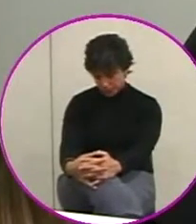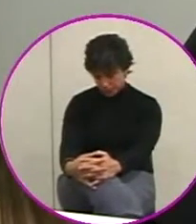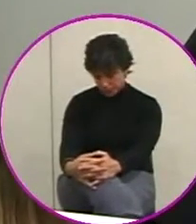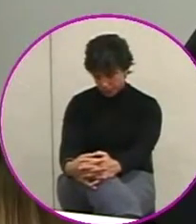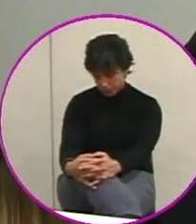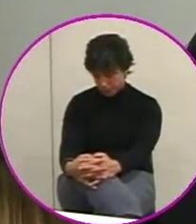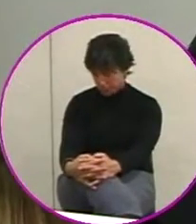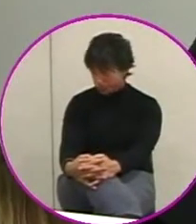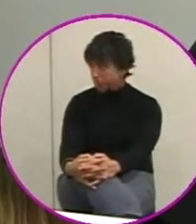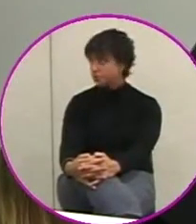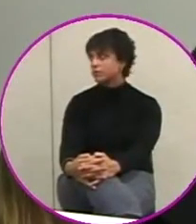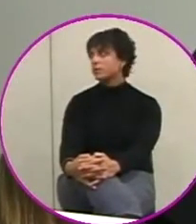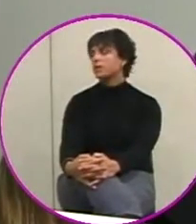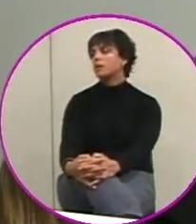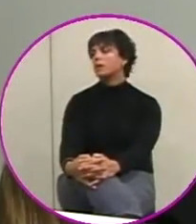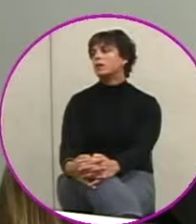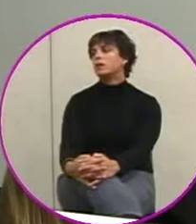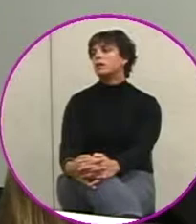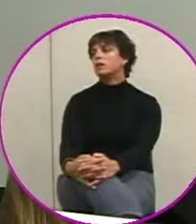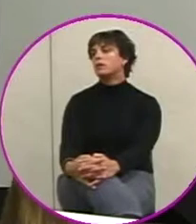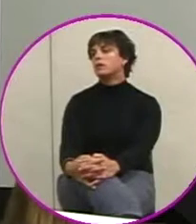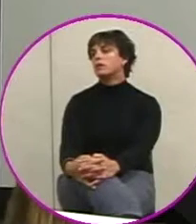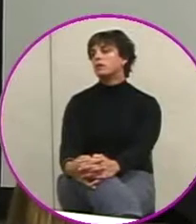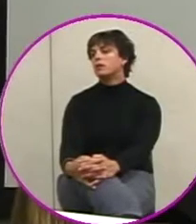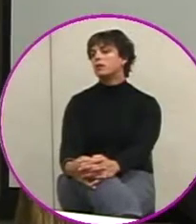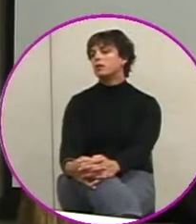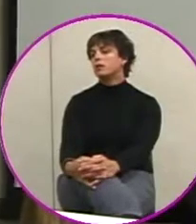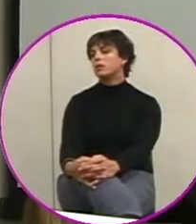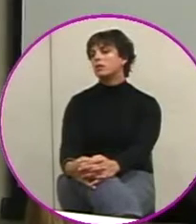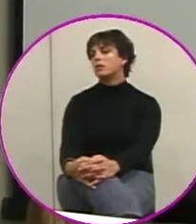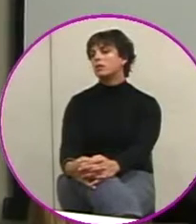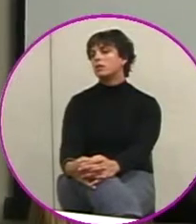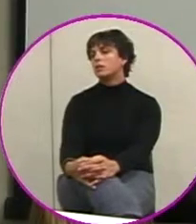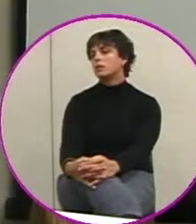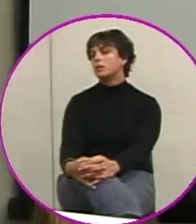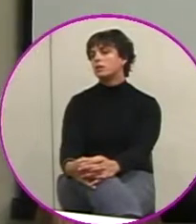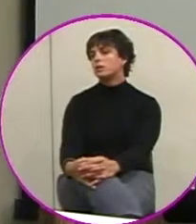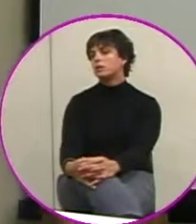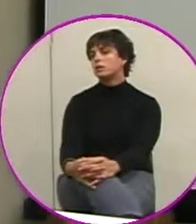Questions about reinforcement and punishment?